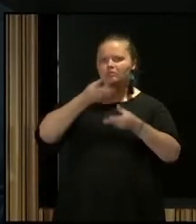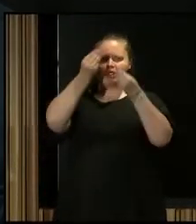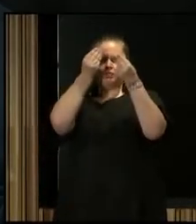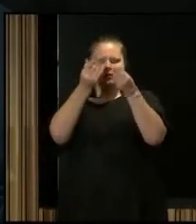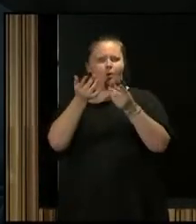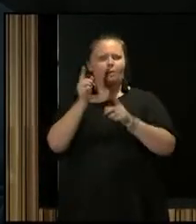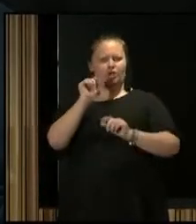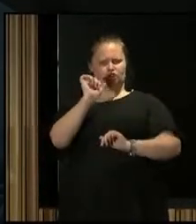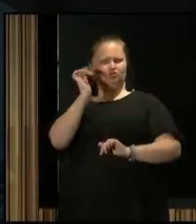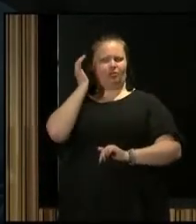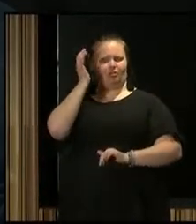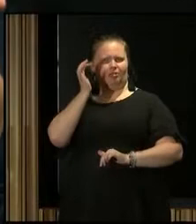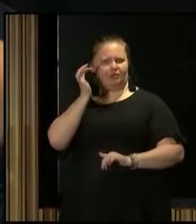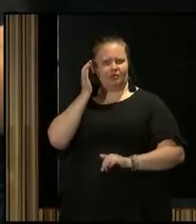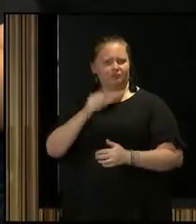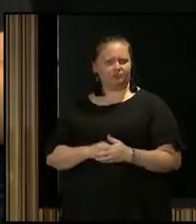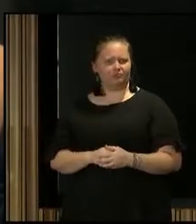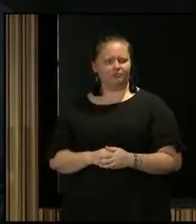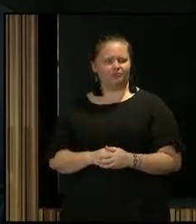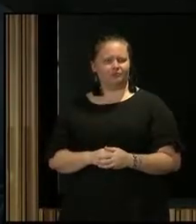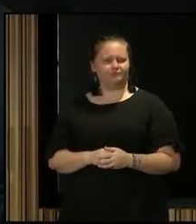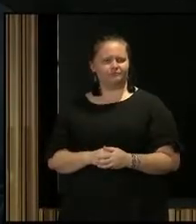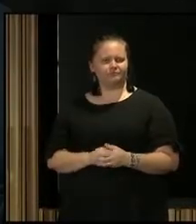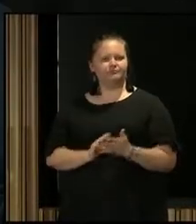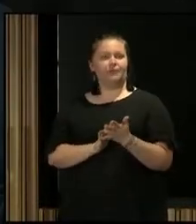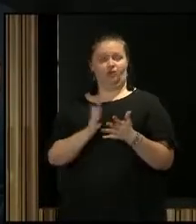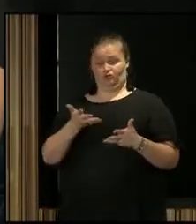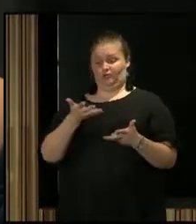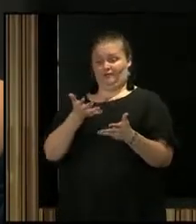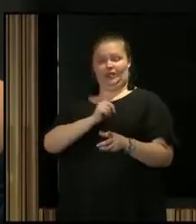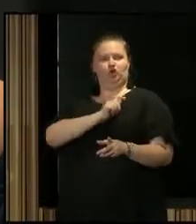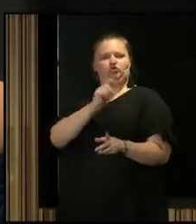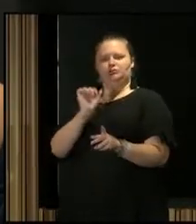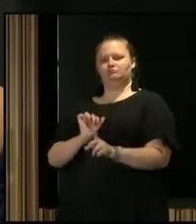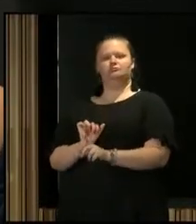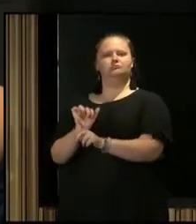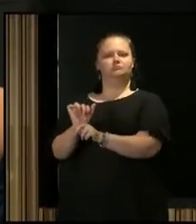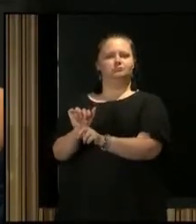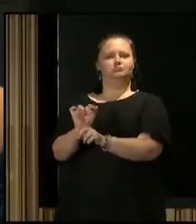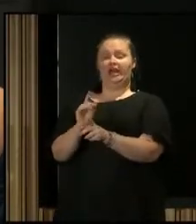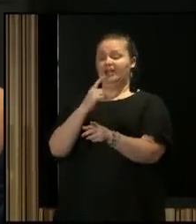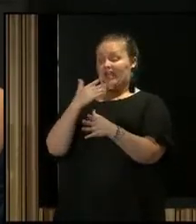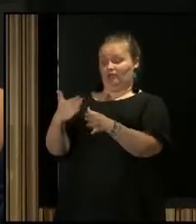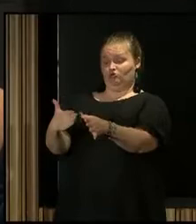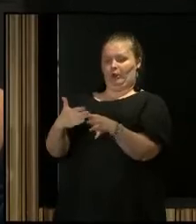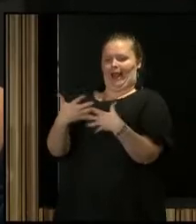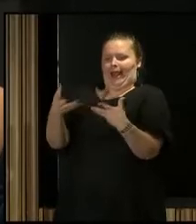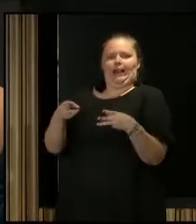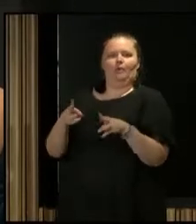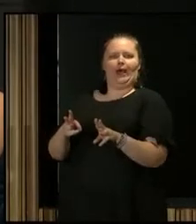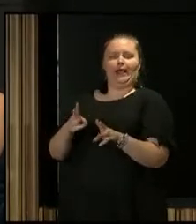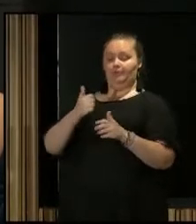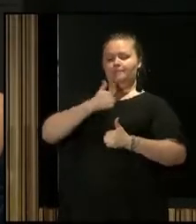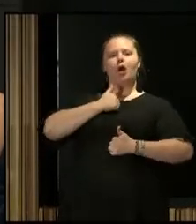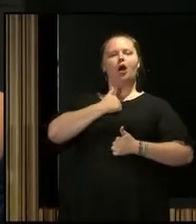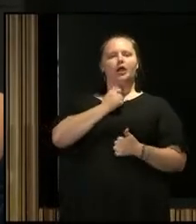what you're thinking. And then you're giving some trust over to the other party and saying, you can respond in any way you want, but here is the truth from